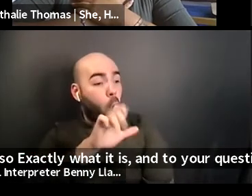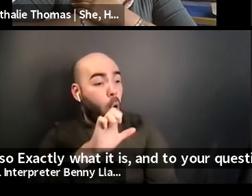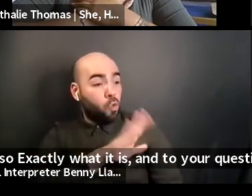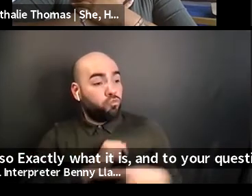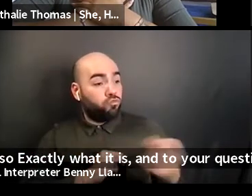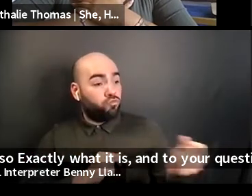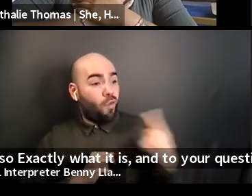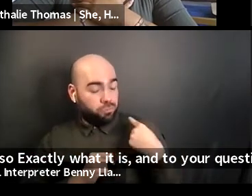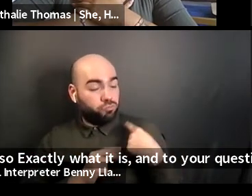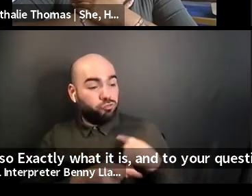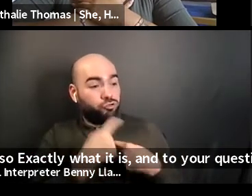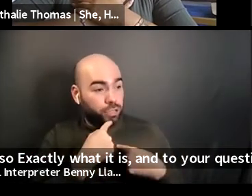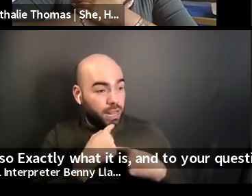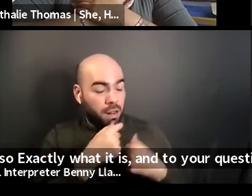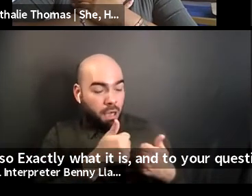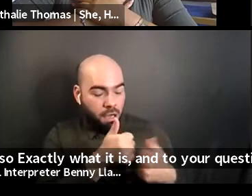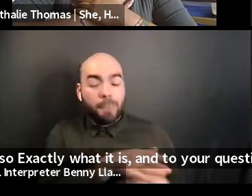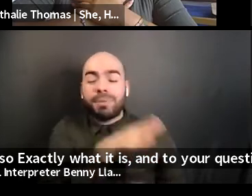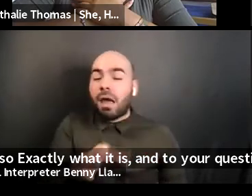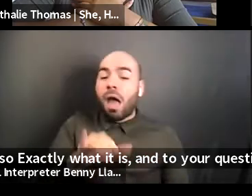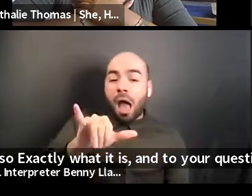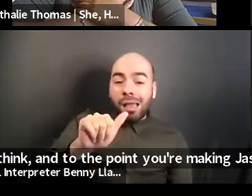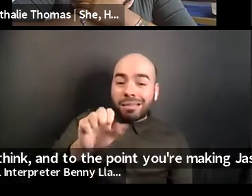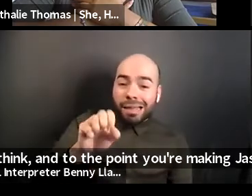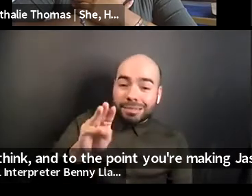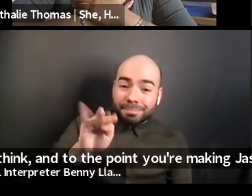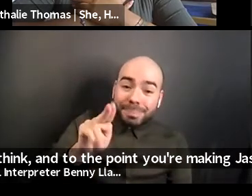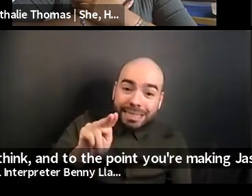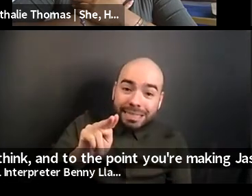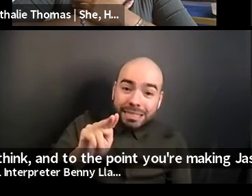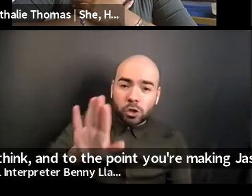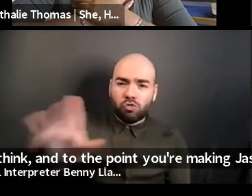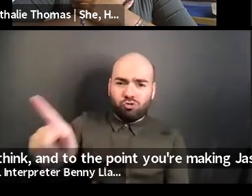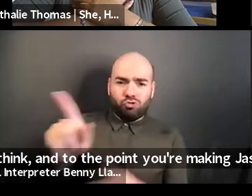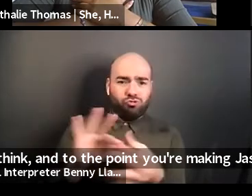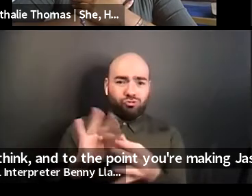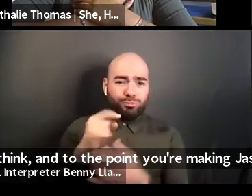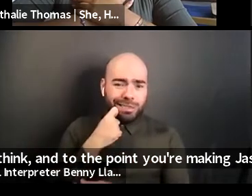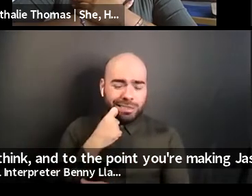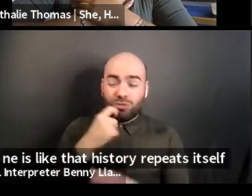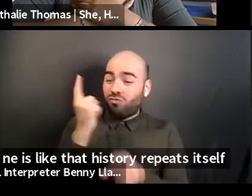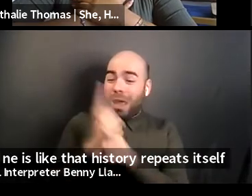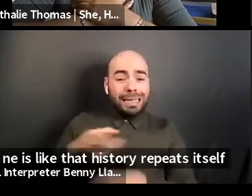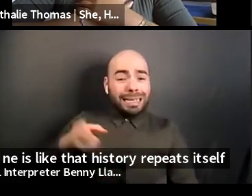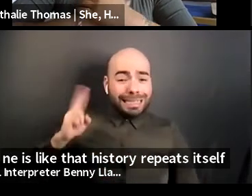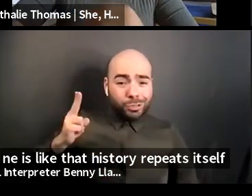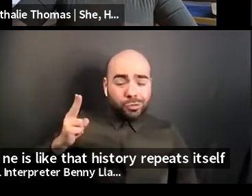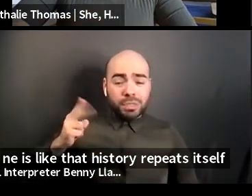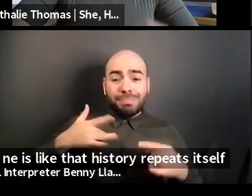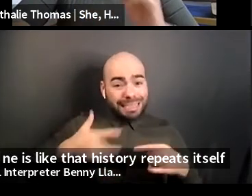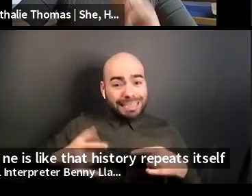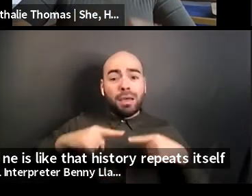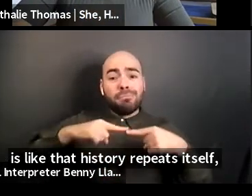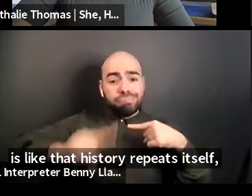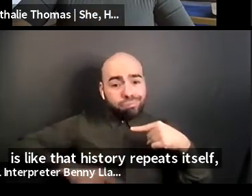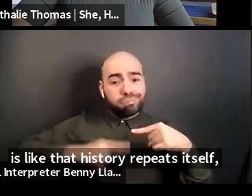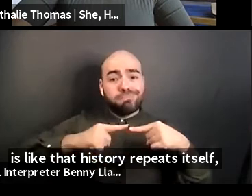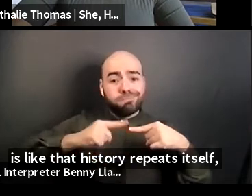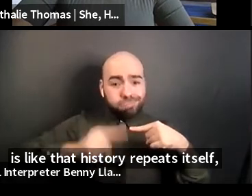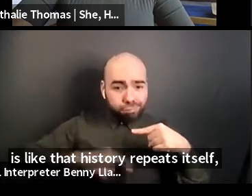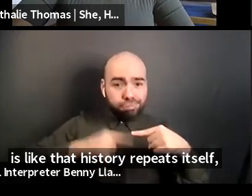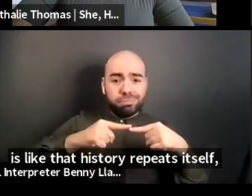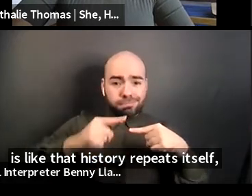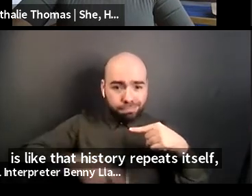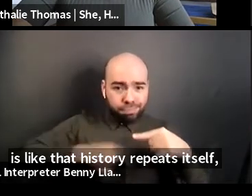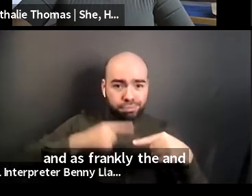point you're making, Yasmin, is like, the history repeats itself. And as frankly, the end of the